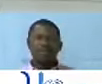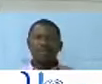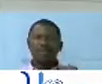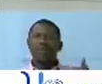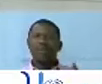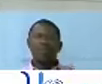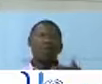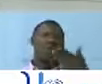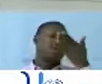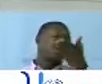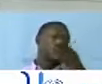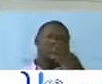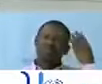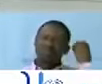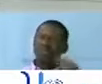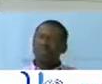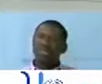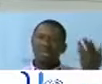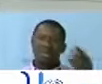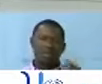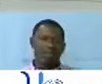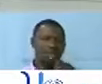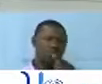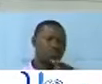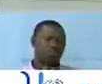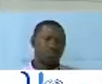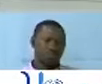don't care about you.